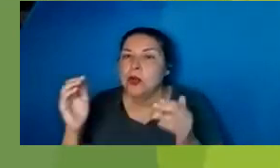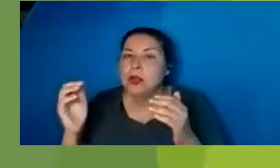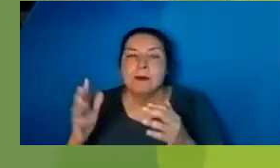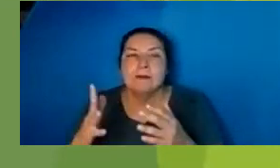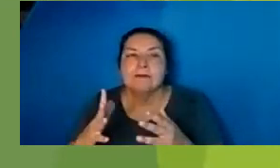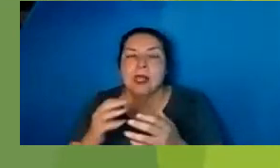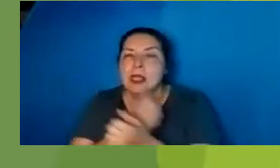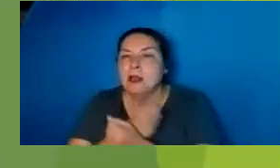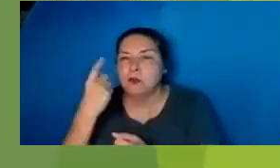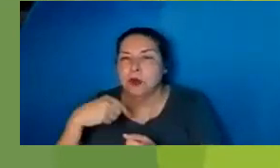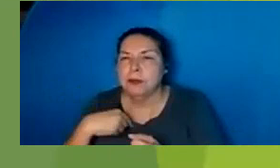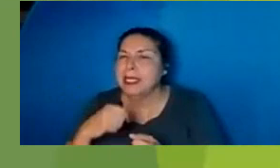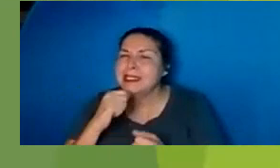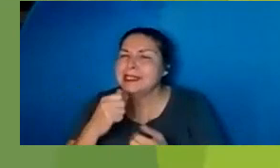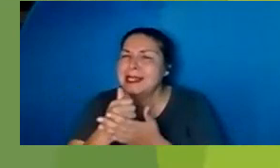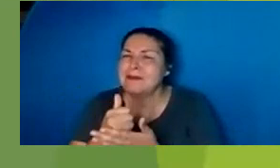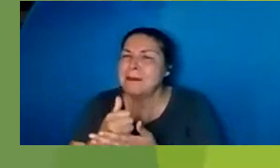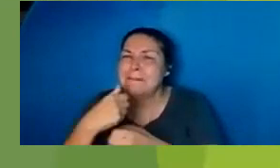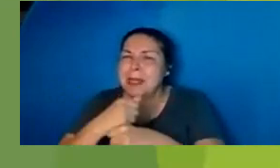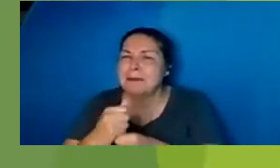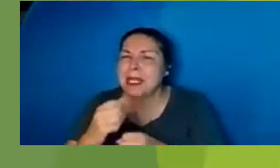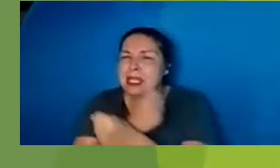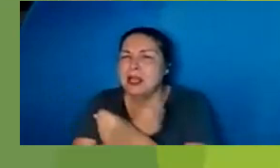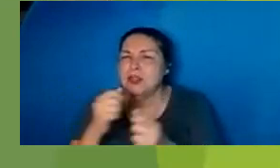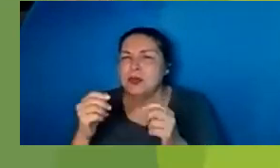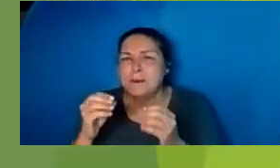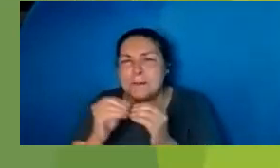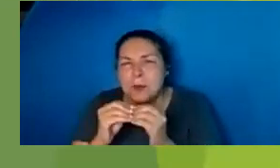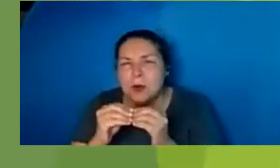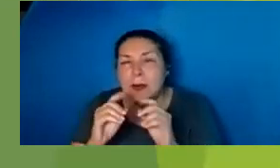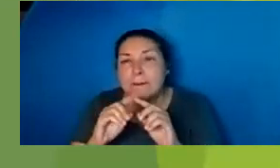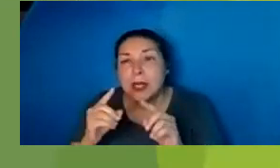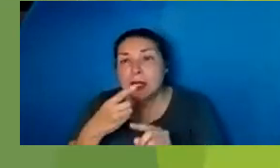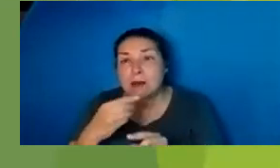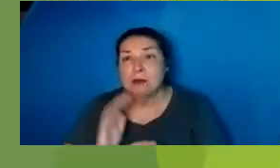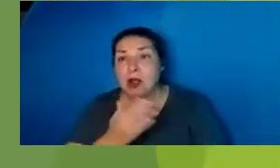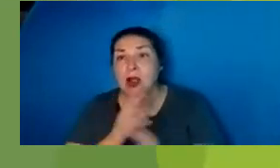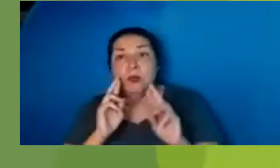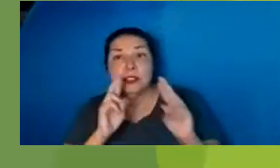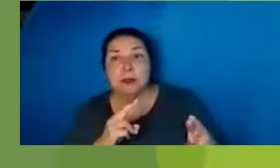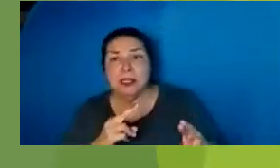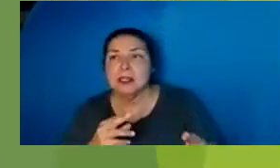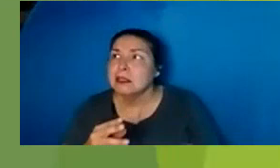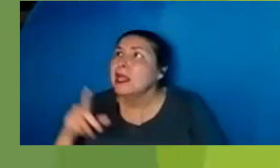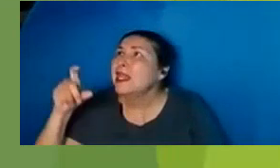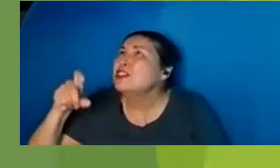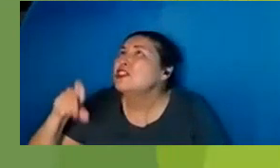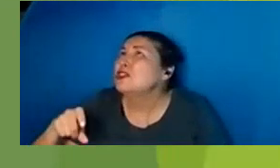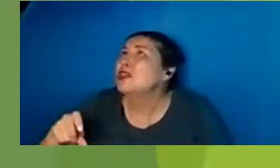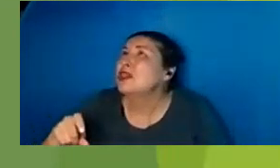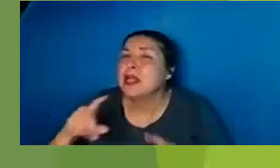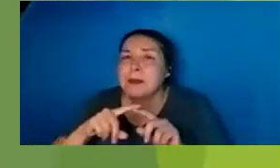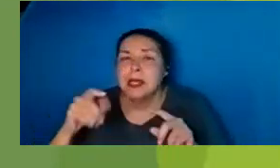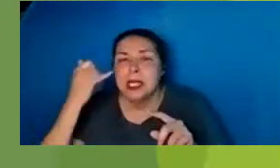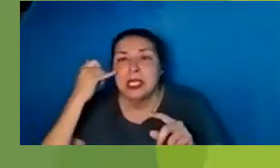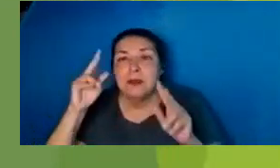anymore. And we respond saying, but it should. Second of all, if one is justified by